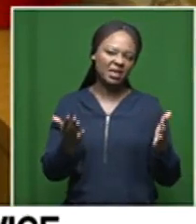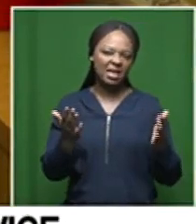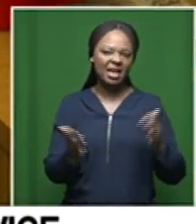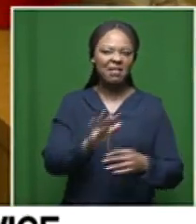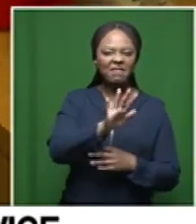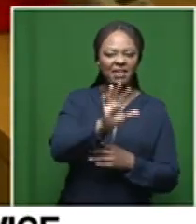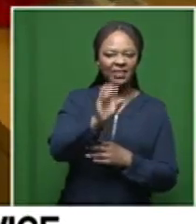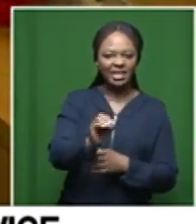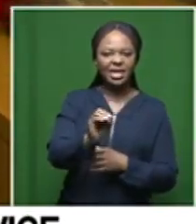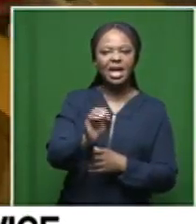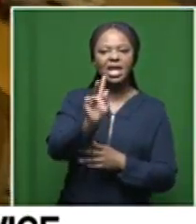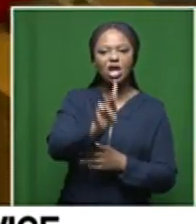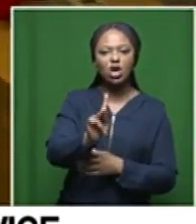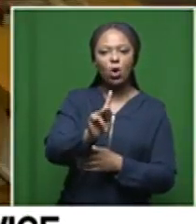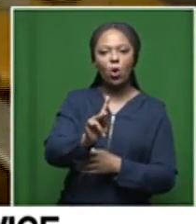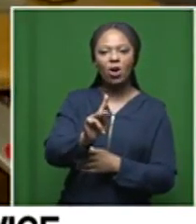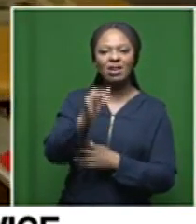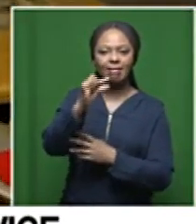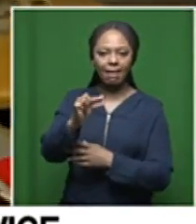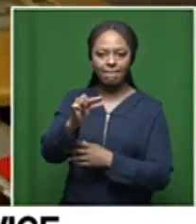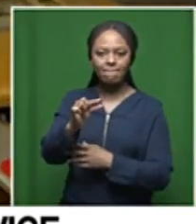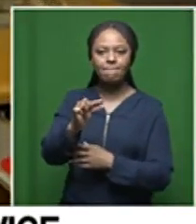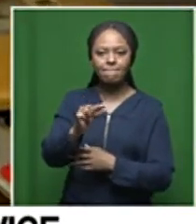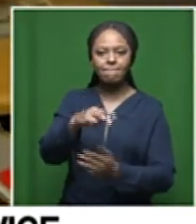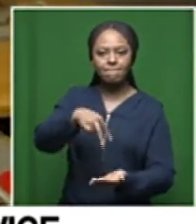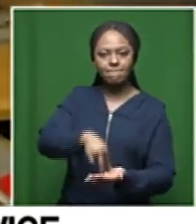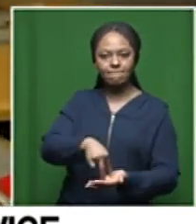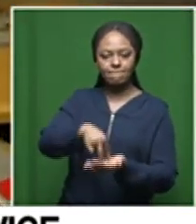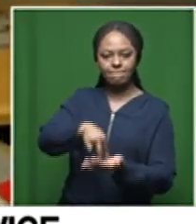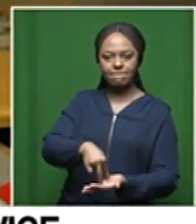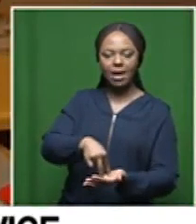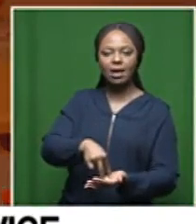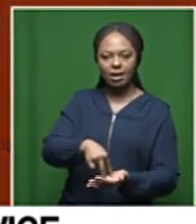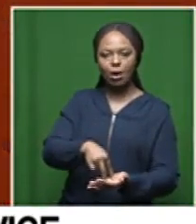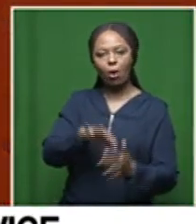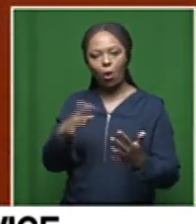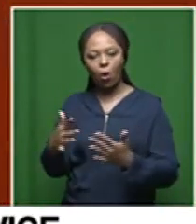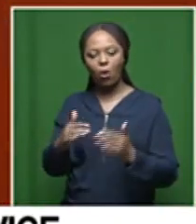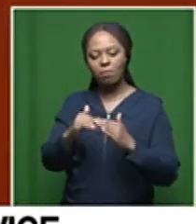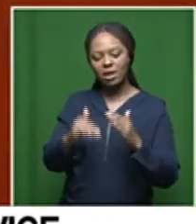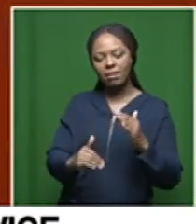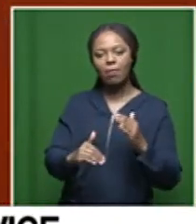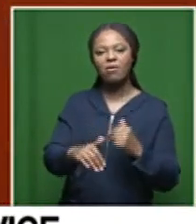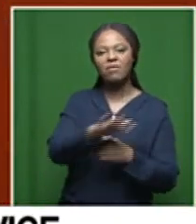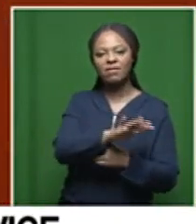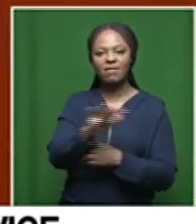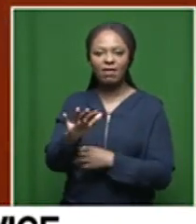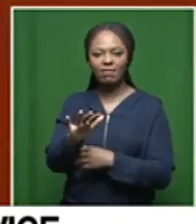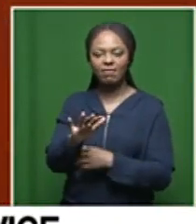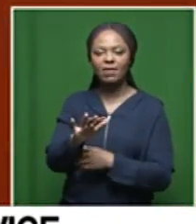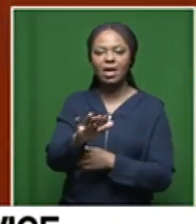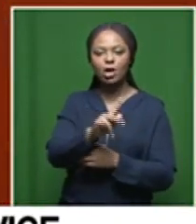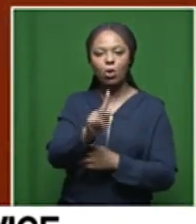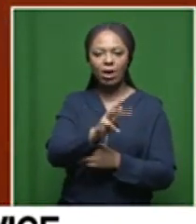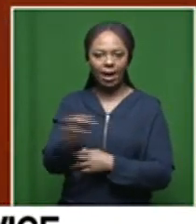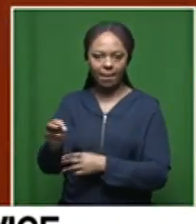50 kilograms if you are going to donate whole blood, or a minimum of 55 kilograms if you are going to donate, if you are going to